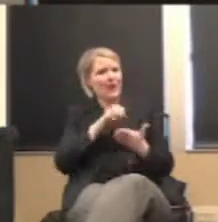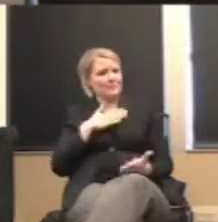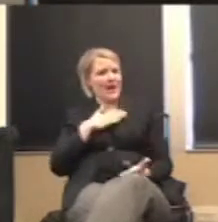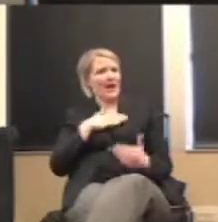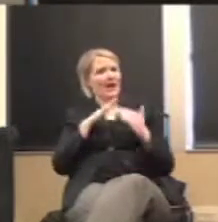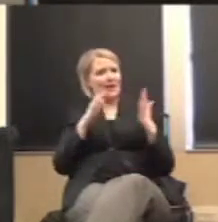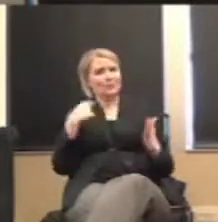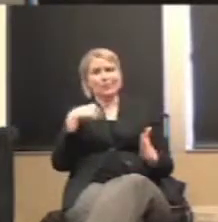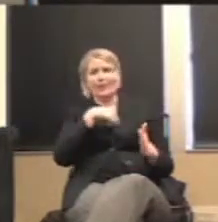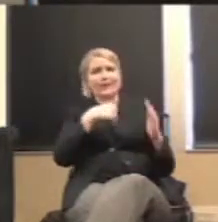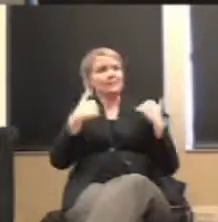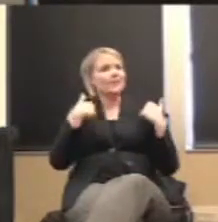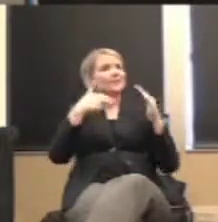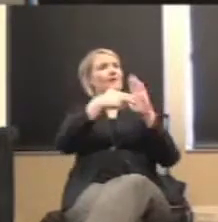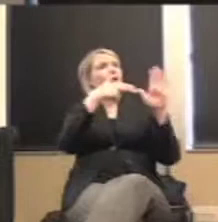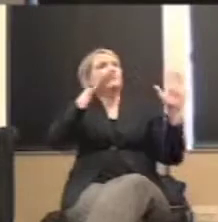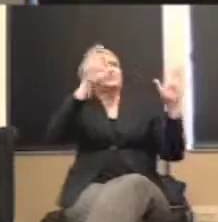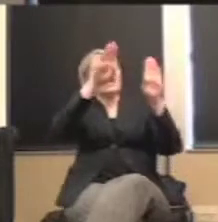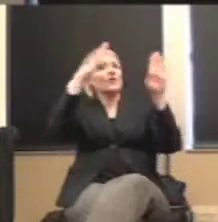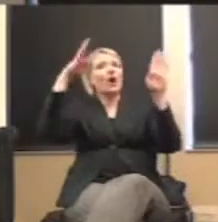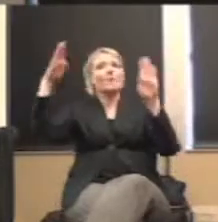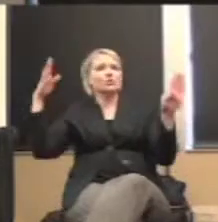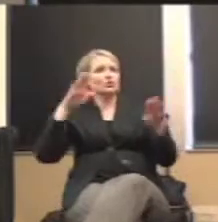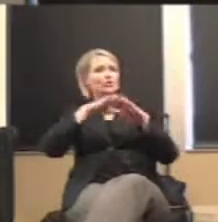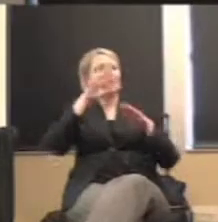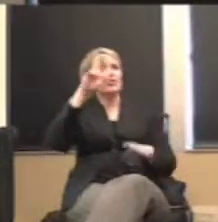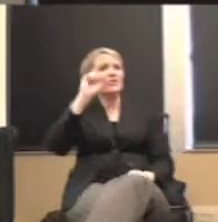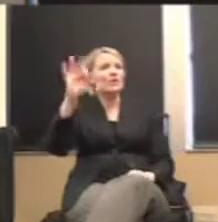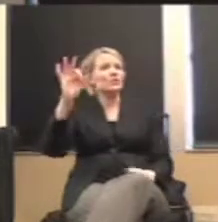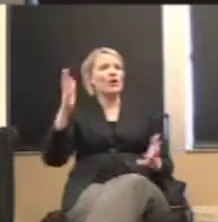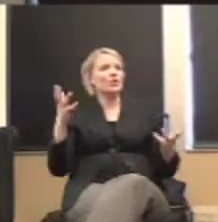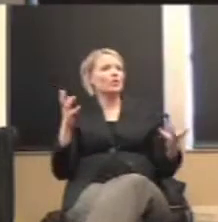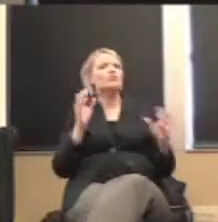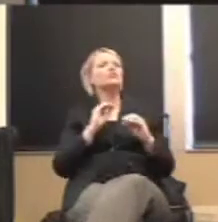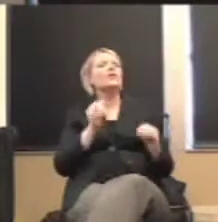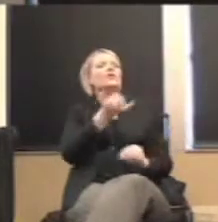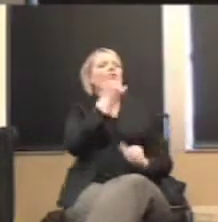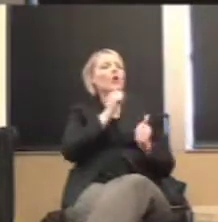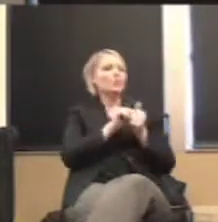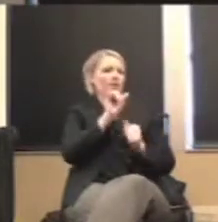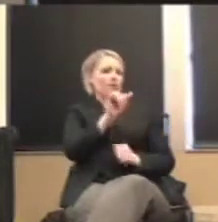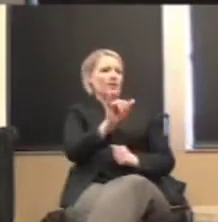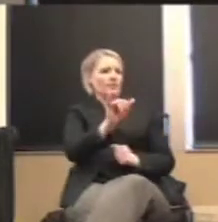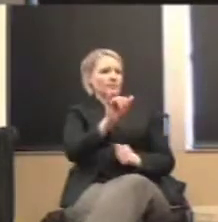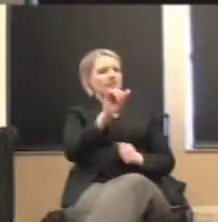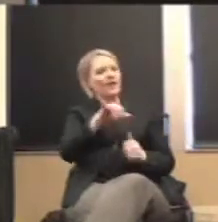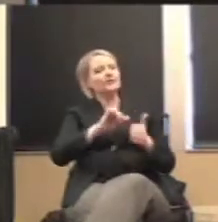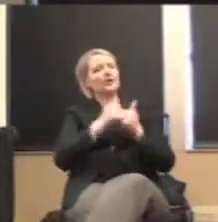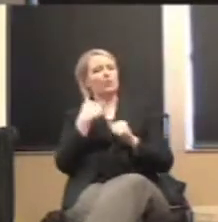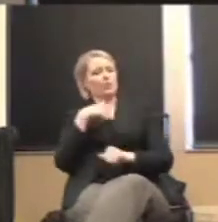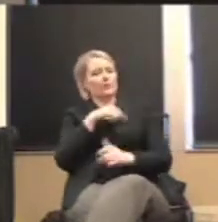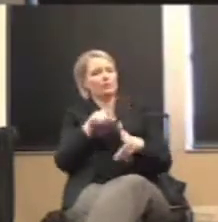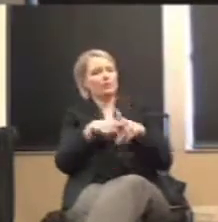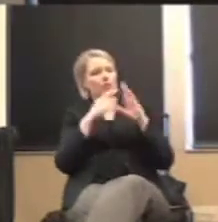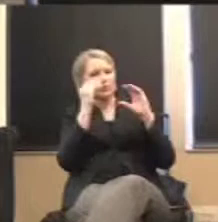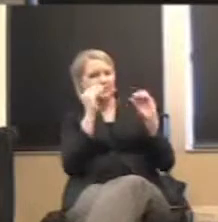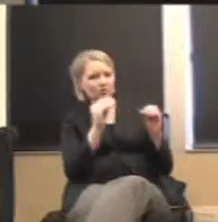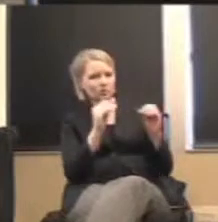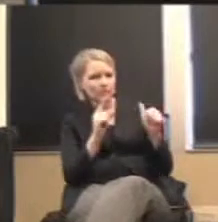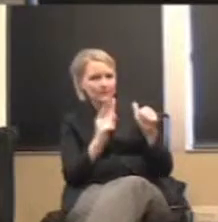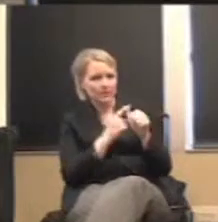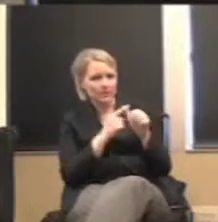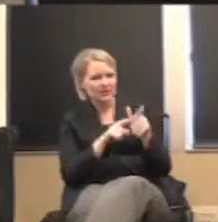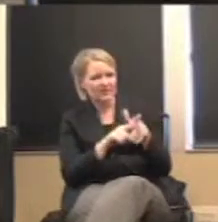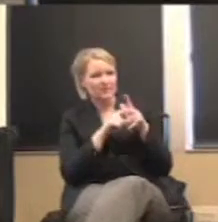labels on our cupboards. We've got labels on our fridge. There's nothing wrong with that. That's how we're starting to teach some of those first communication